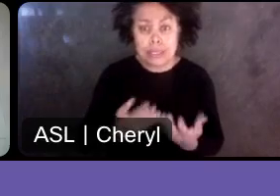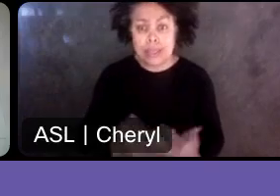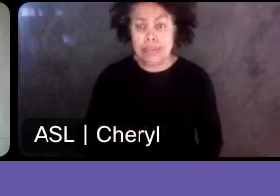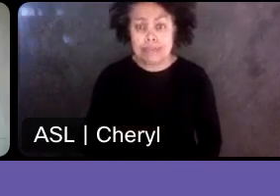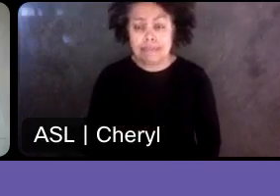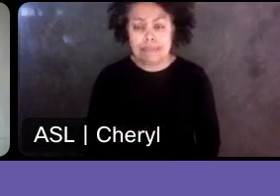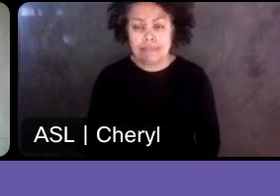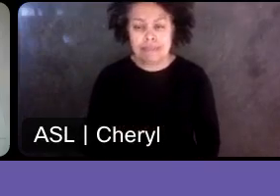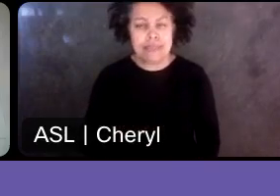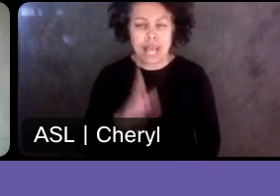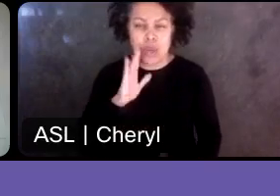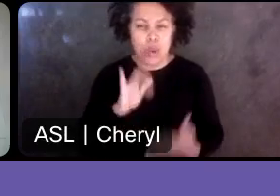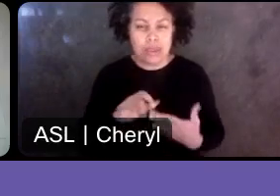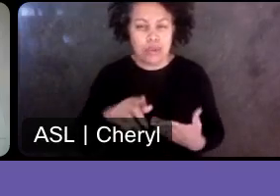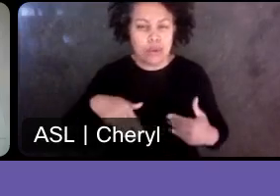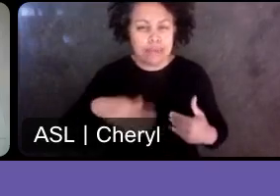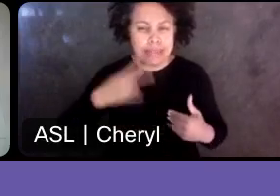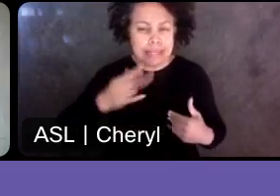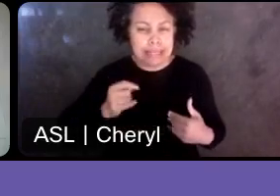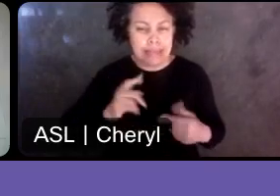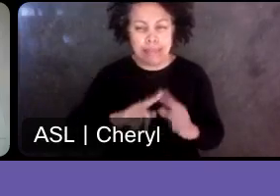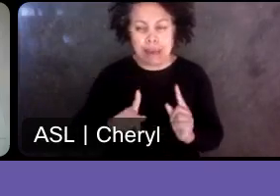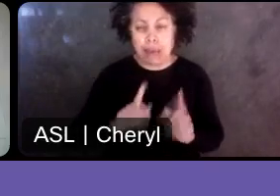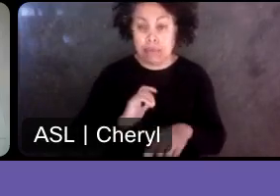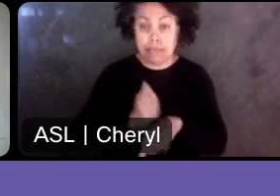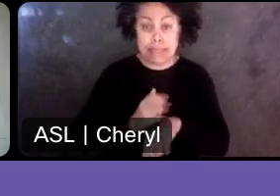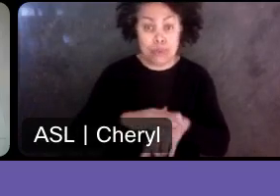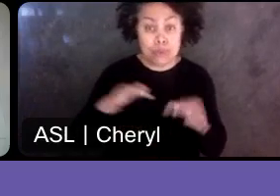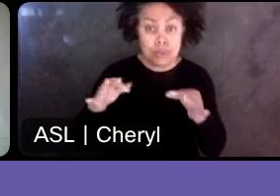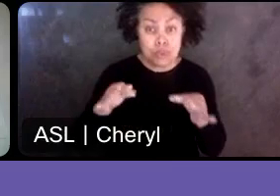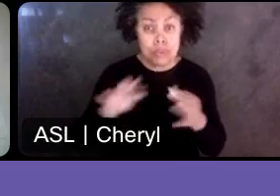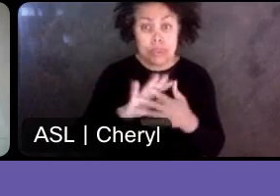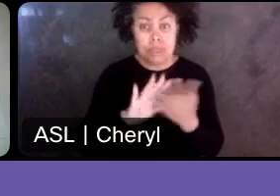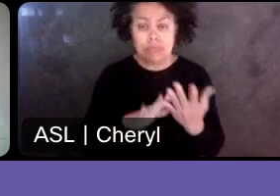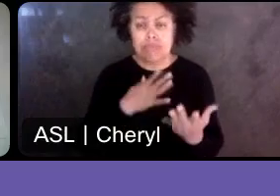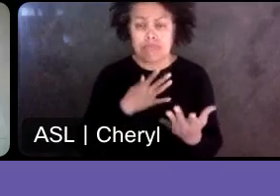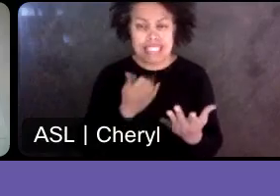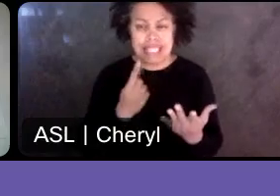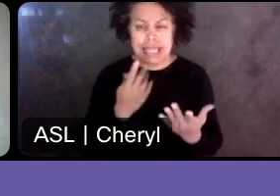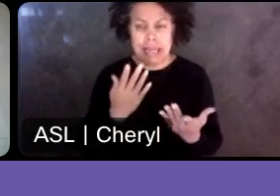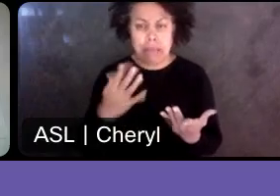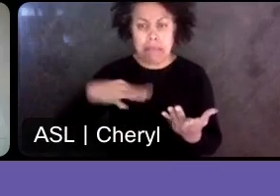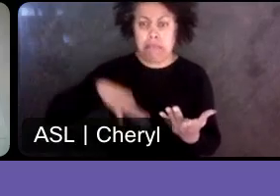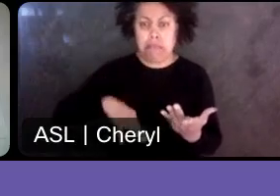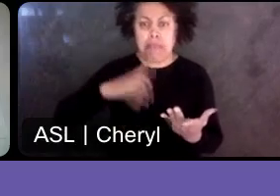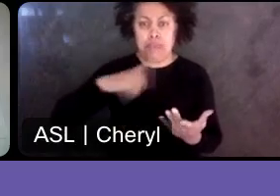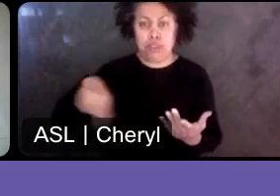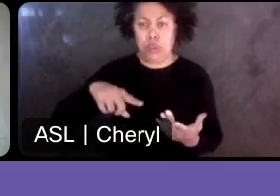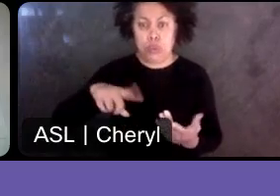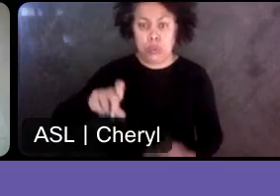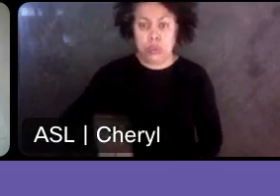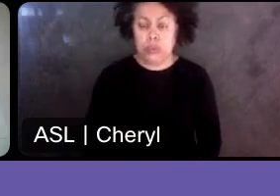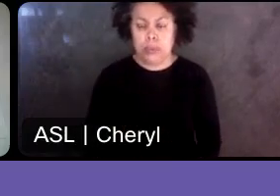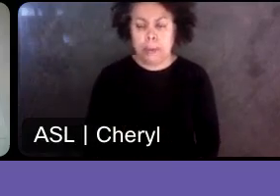Potentially. I know you haven't actually seen them, but based on the description, is there anything that might be particularly useful for you?